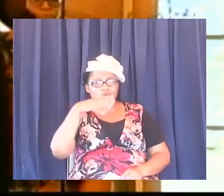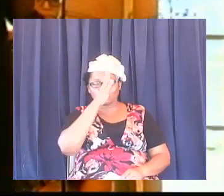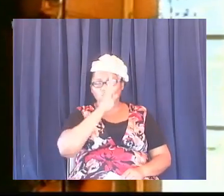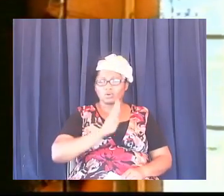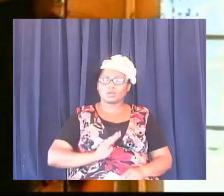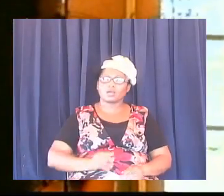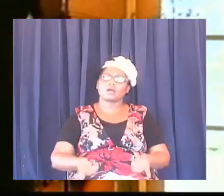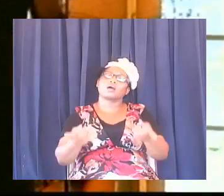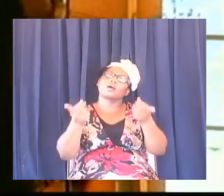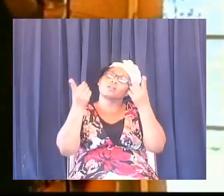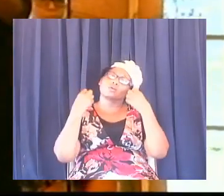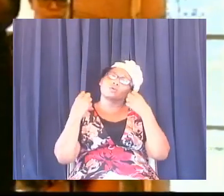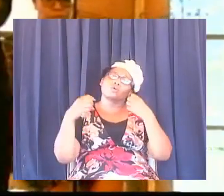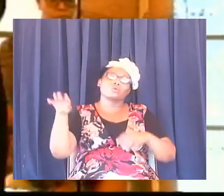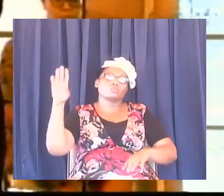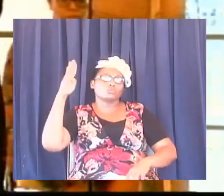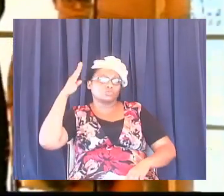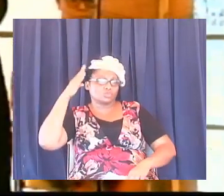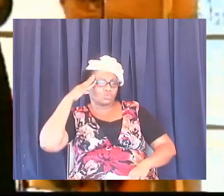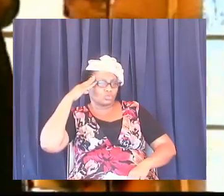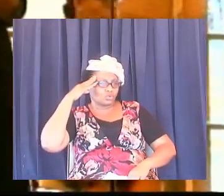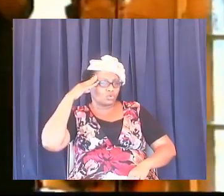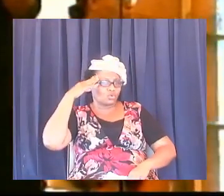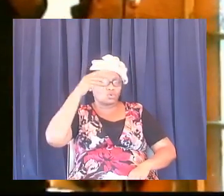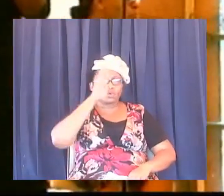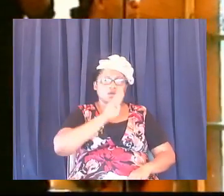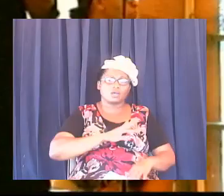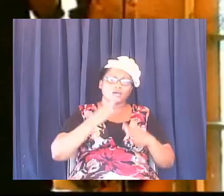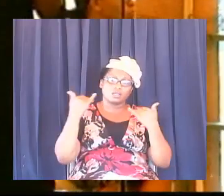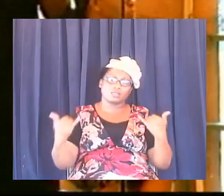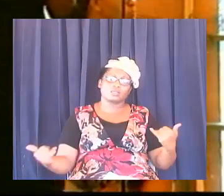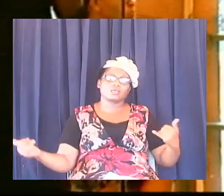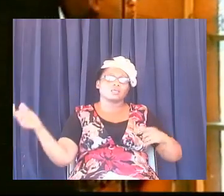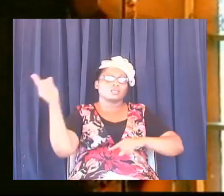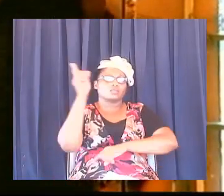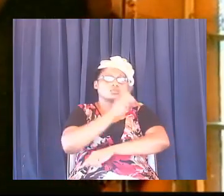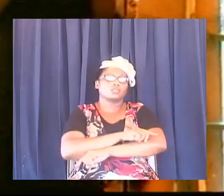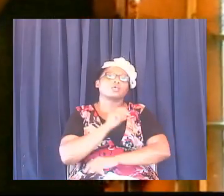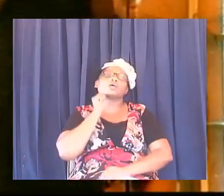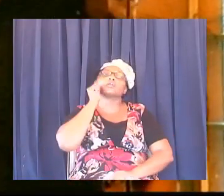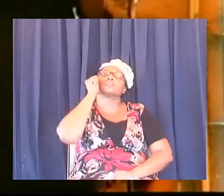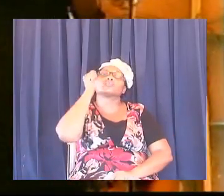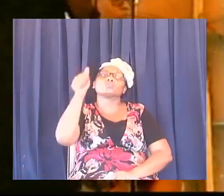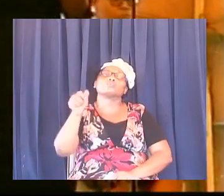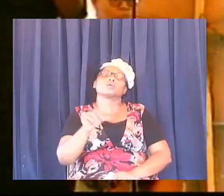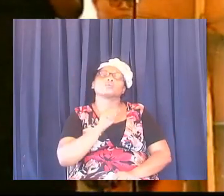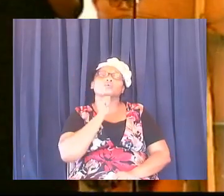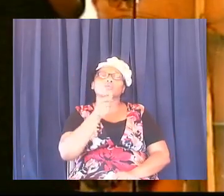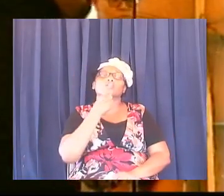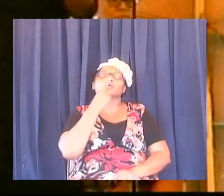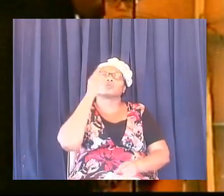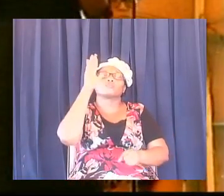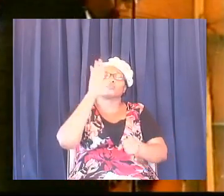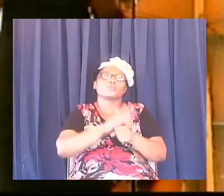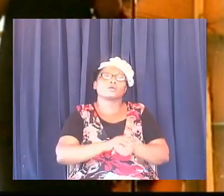today. Tomorrow is not promised to anyone. Hallelujah,